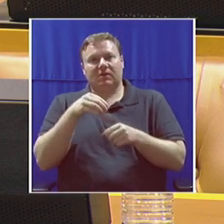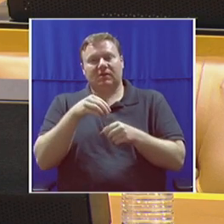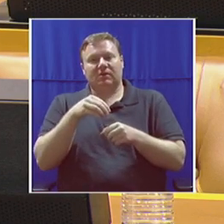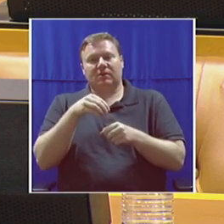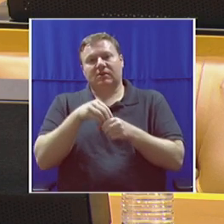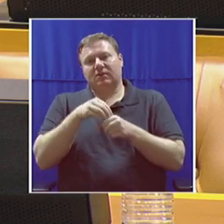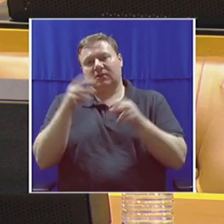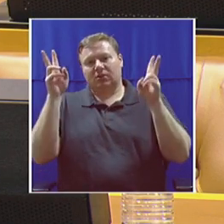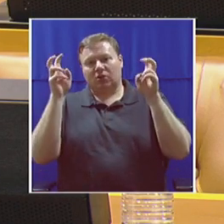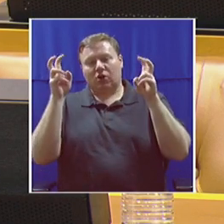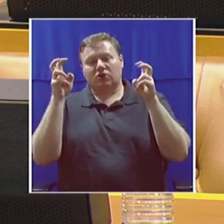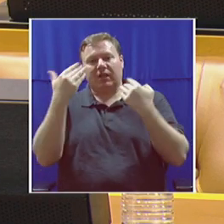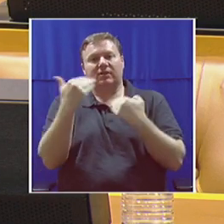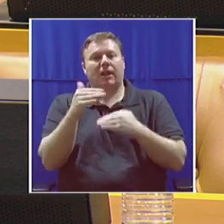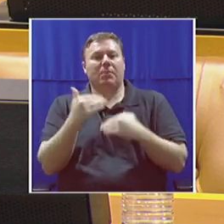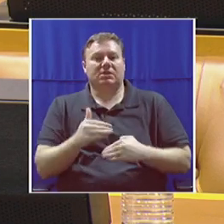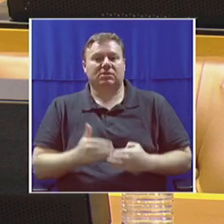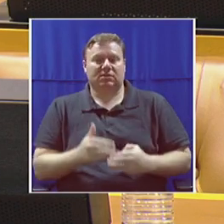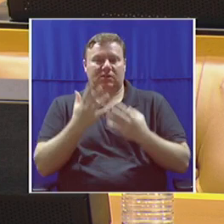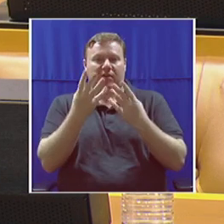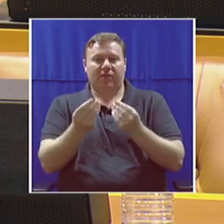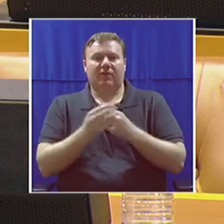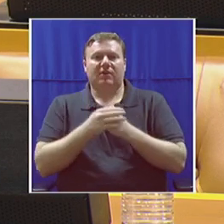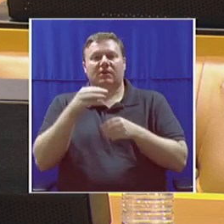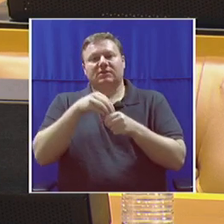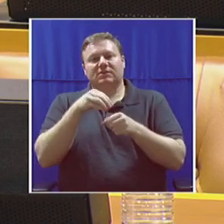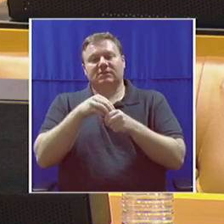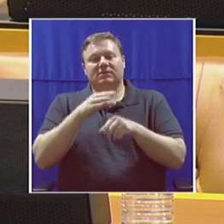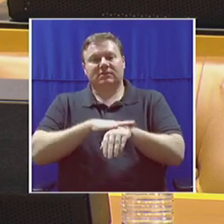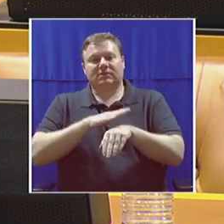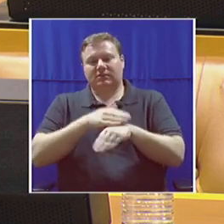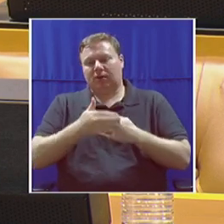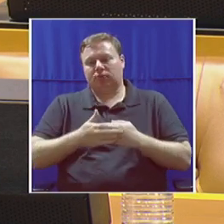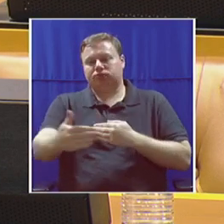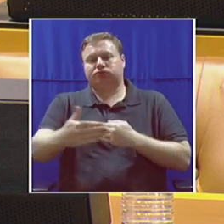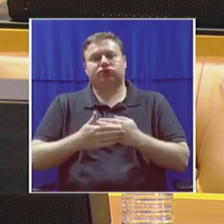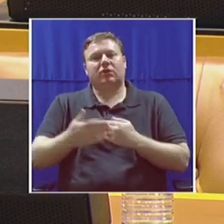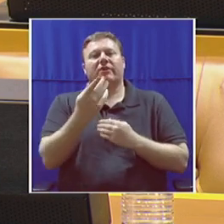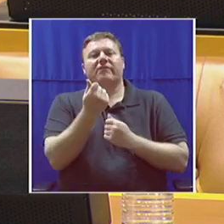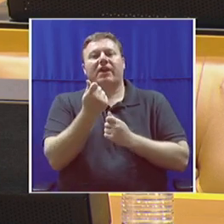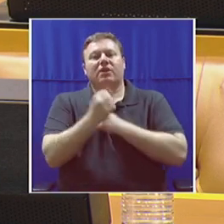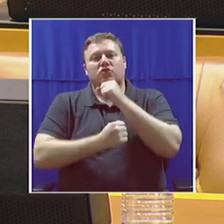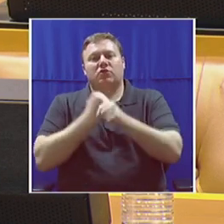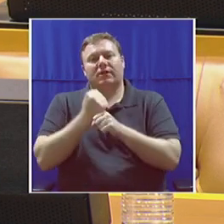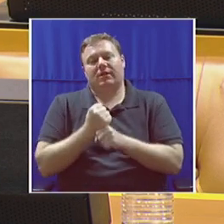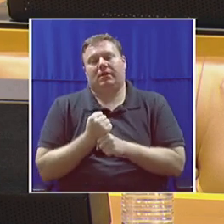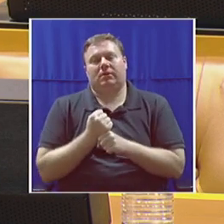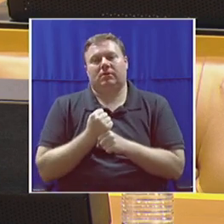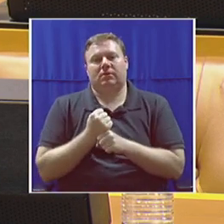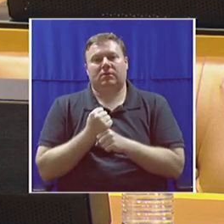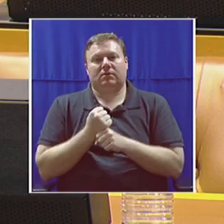context of his constraints within the fiscal envelope therefore this overarching